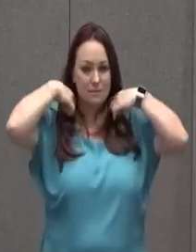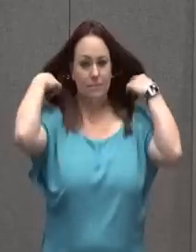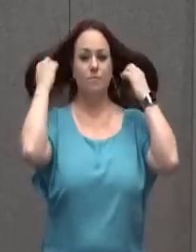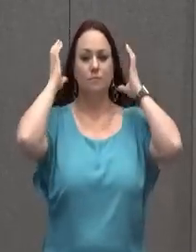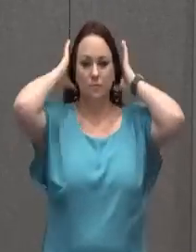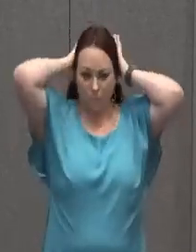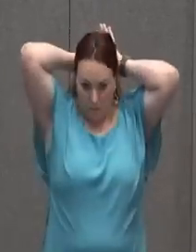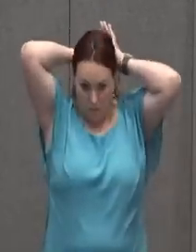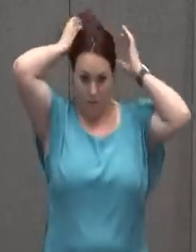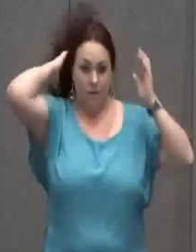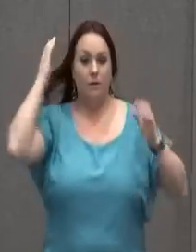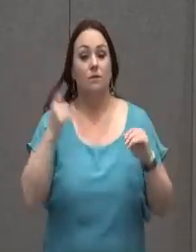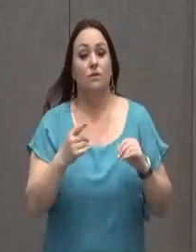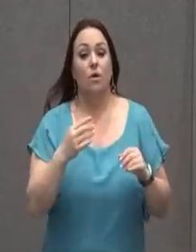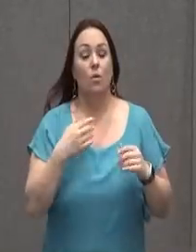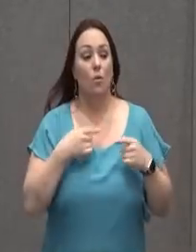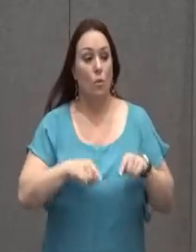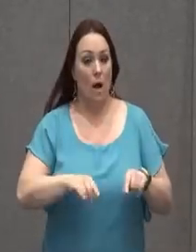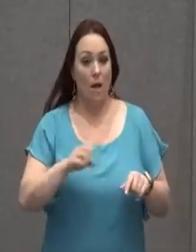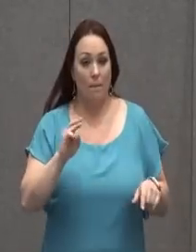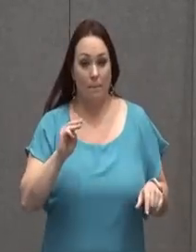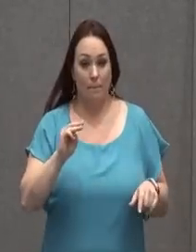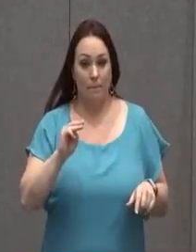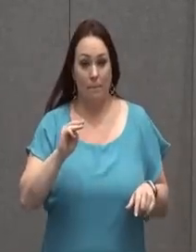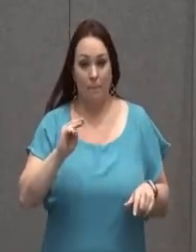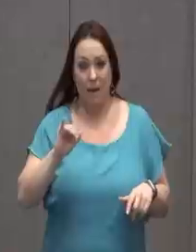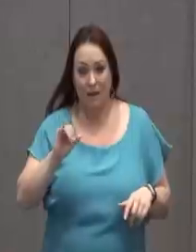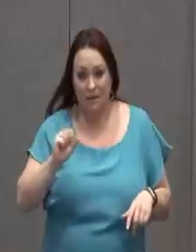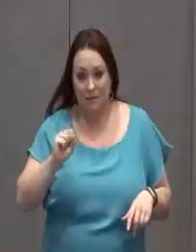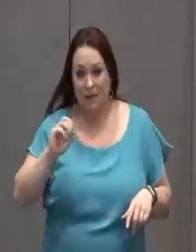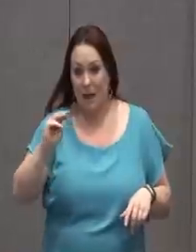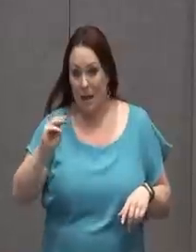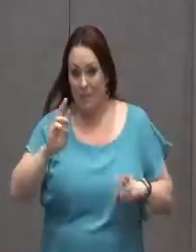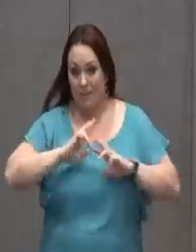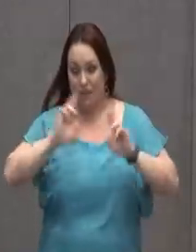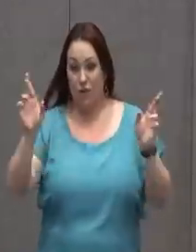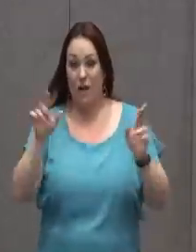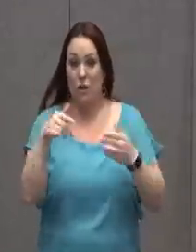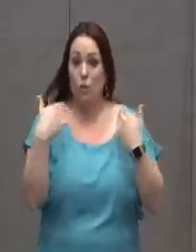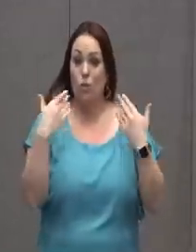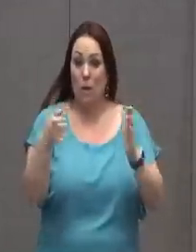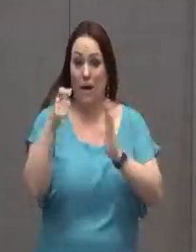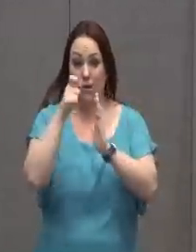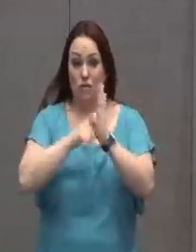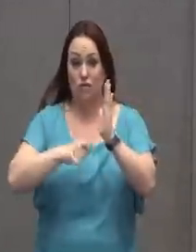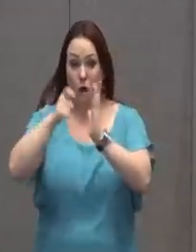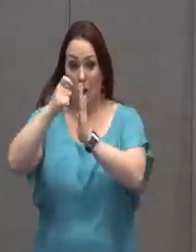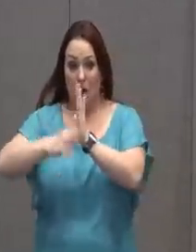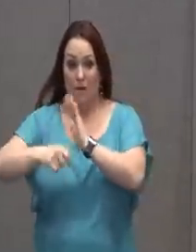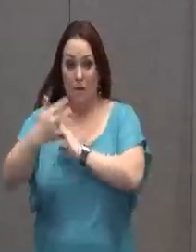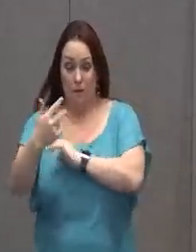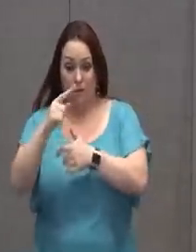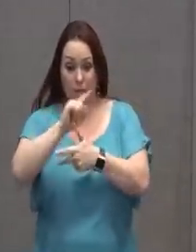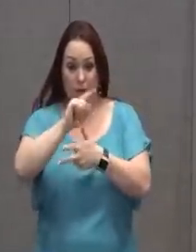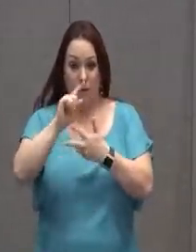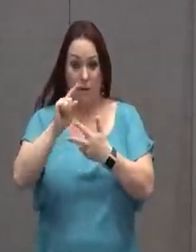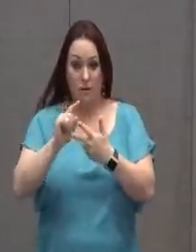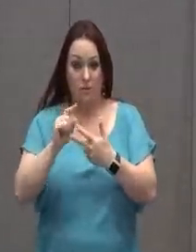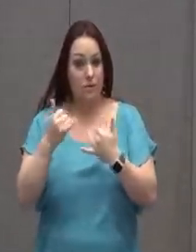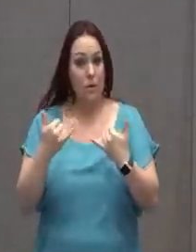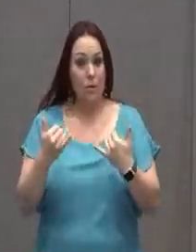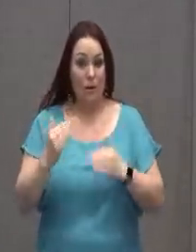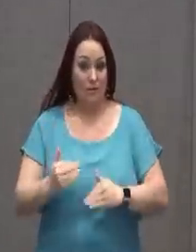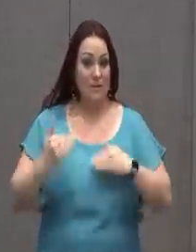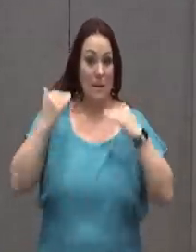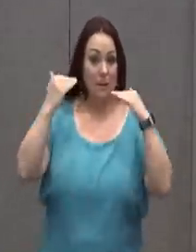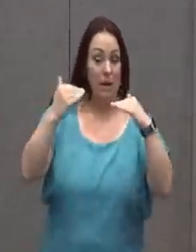comfortable, I want you to take your paper, fold it into threes, or maybe draw your three columns. Because remember, we stepped up from the two column